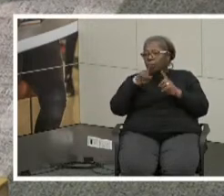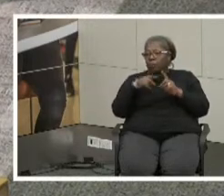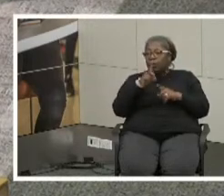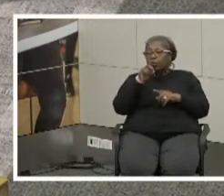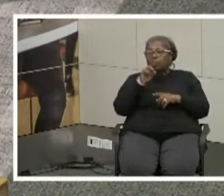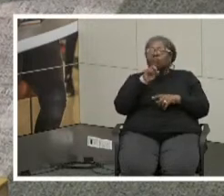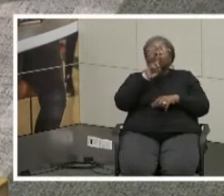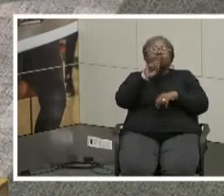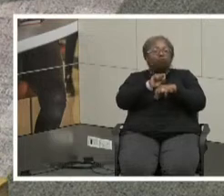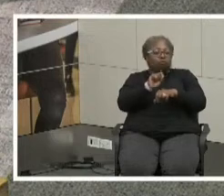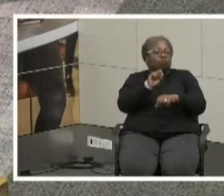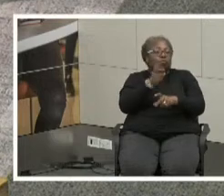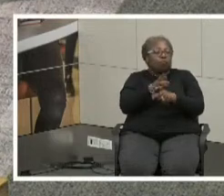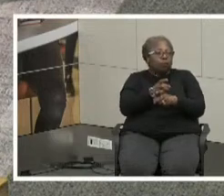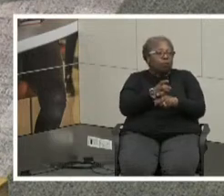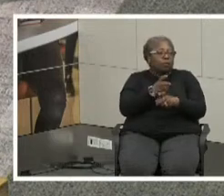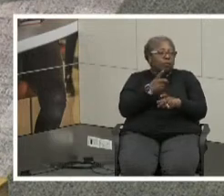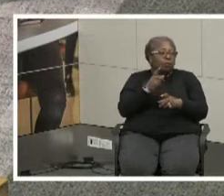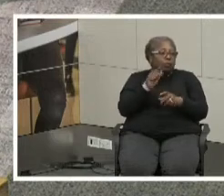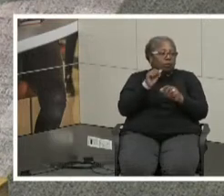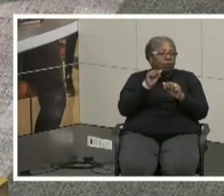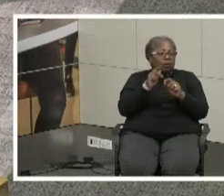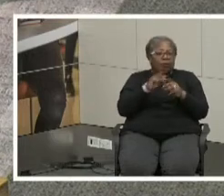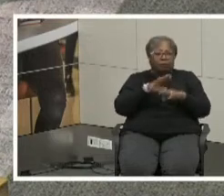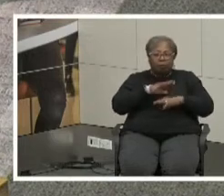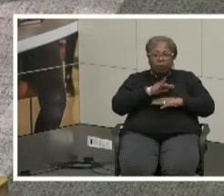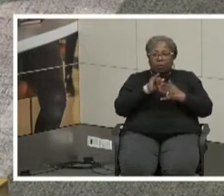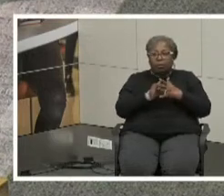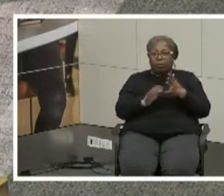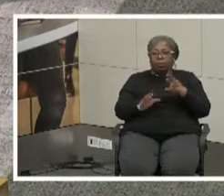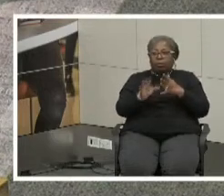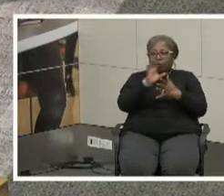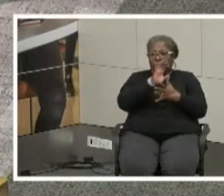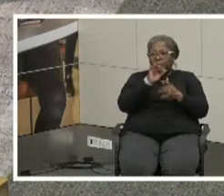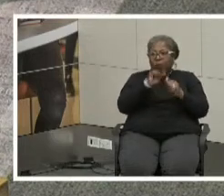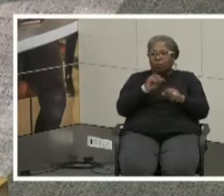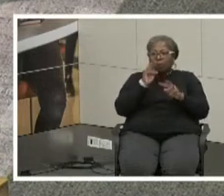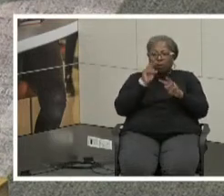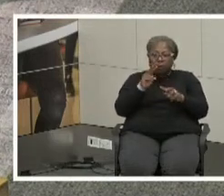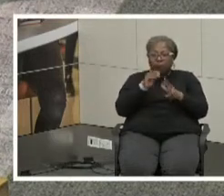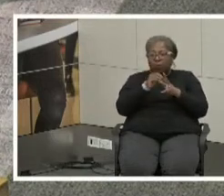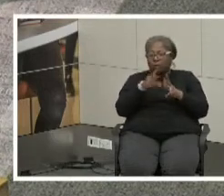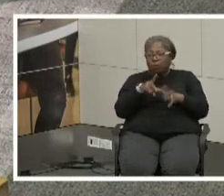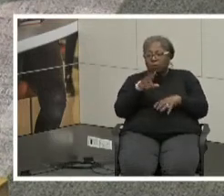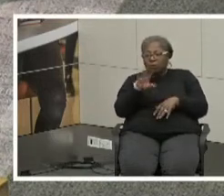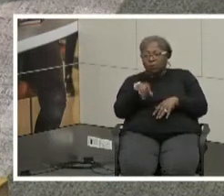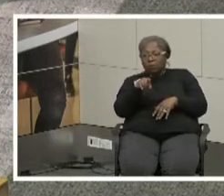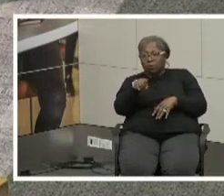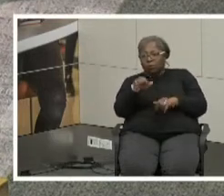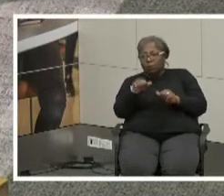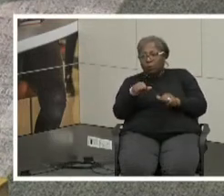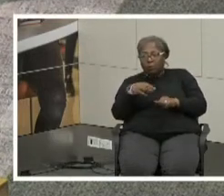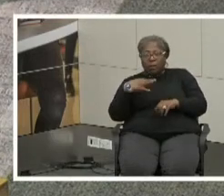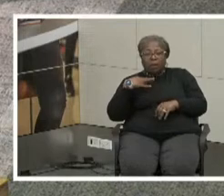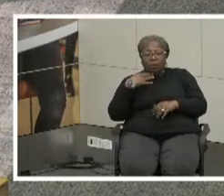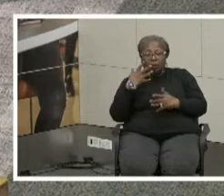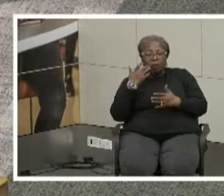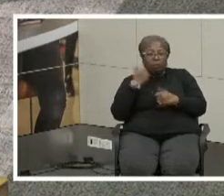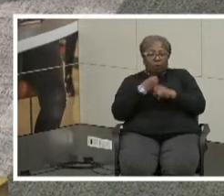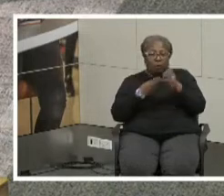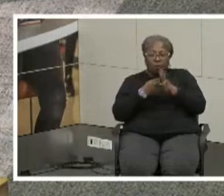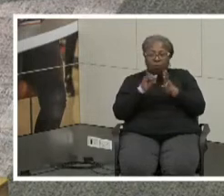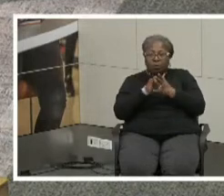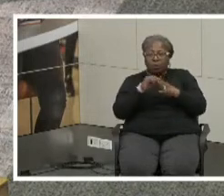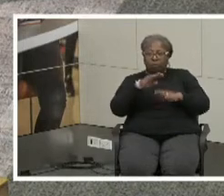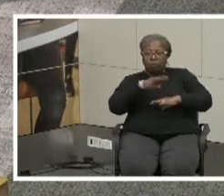work really hard to make sure they meet the eligibility criteria so we can monitor the students that say Hey you are potentially eligible we want to make sure that you